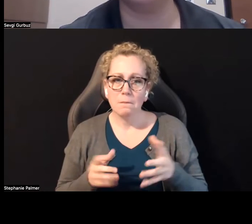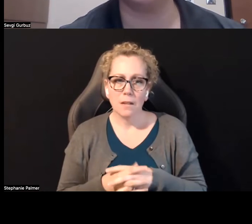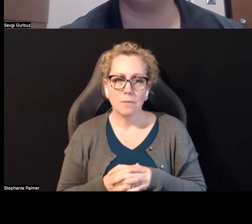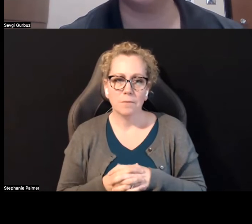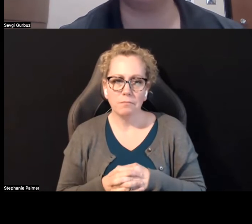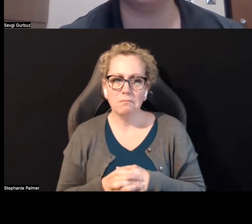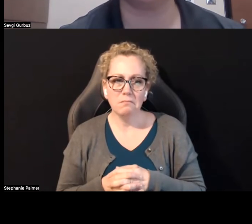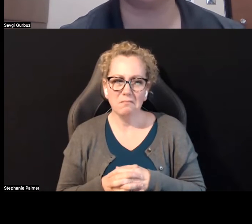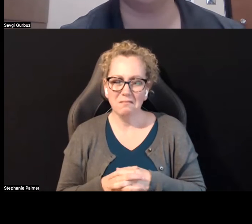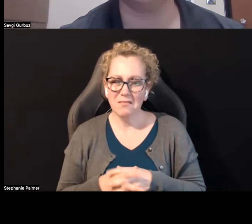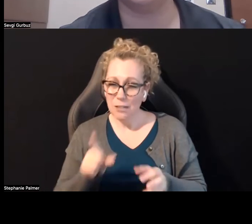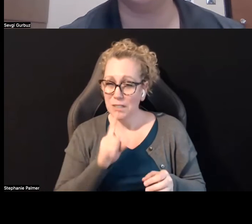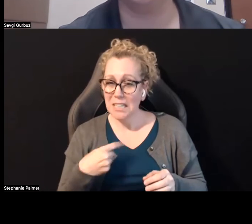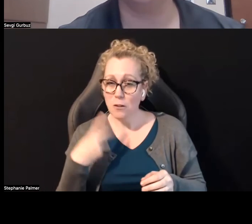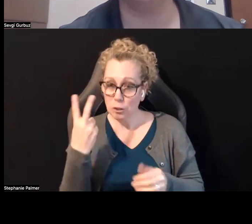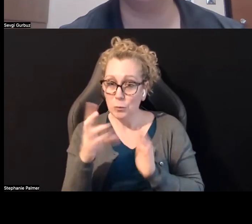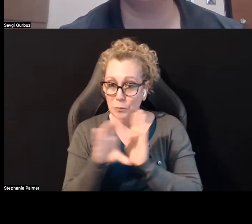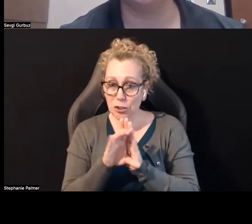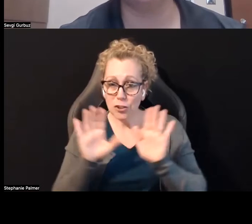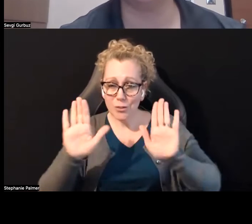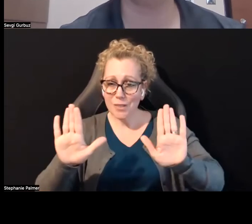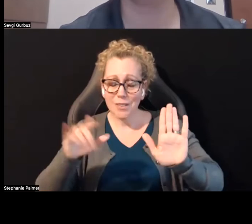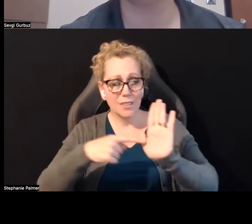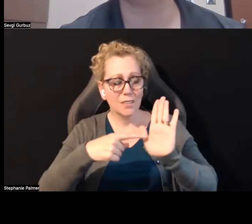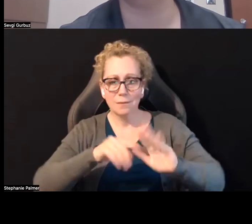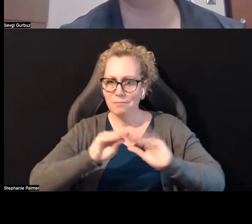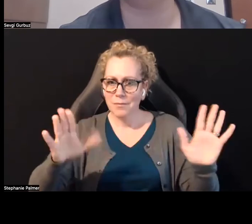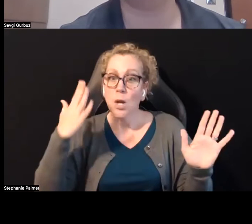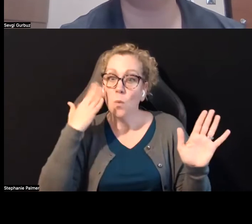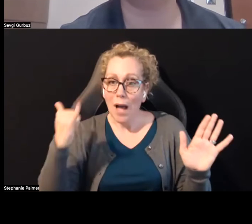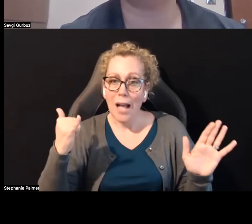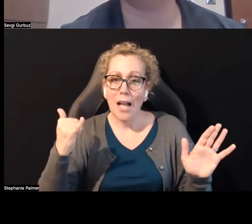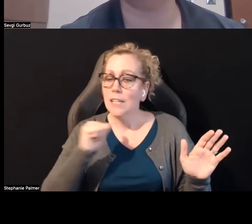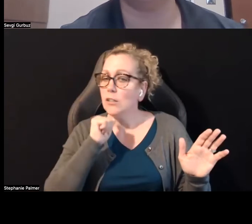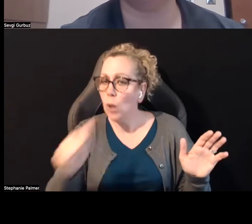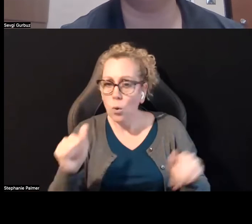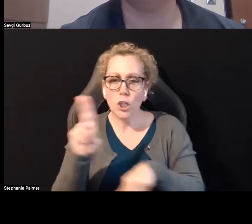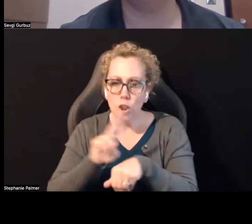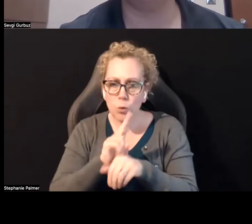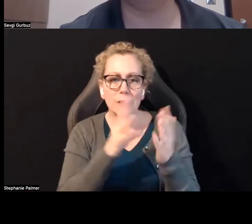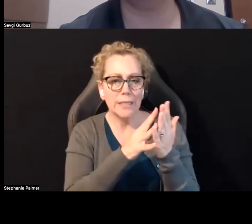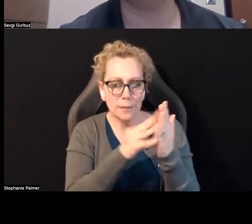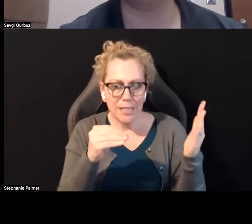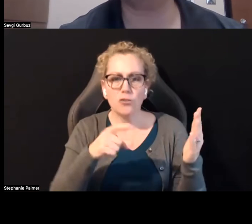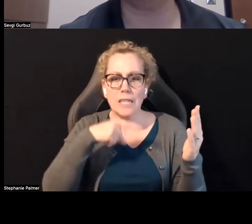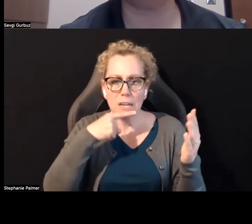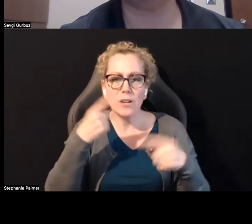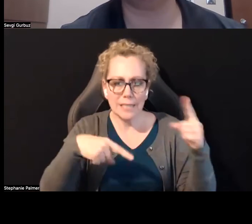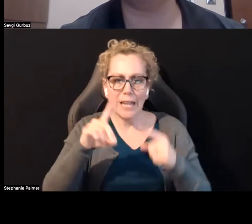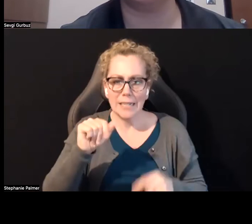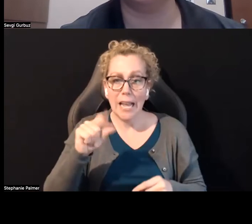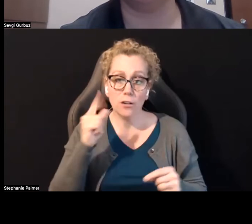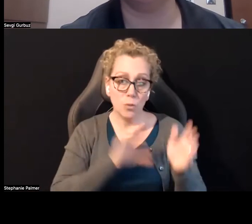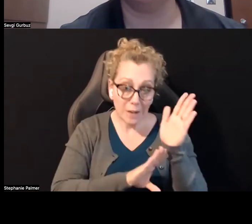these 2 images really speak strongly to why you should not use imitation signing data in developing